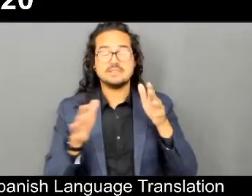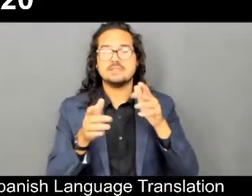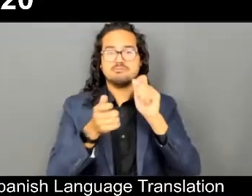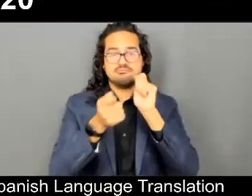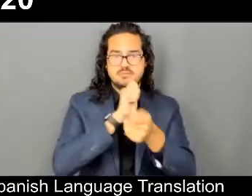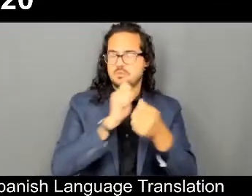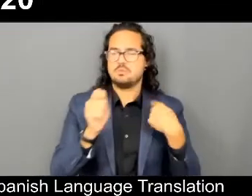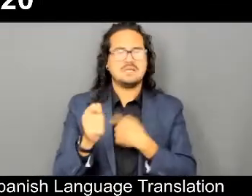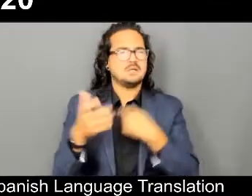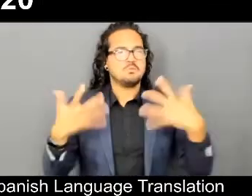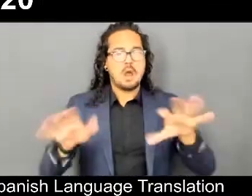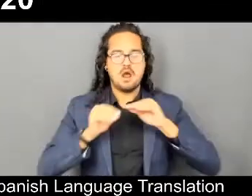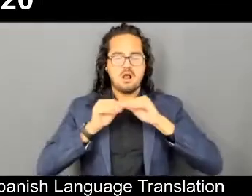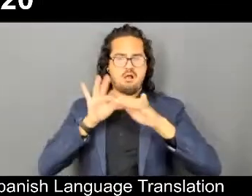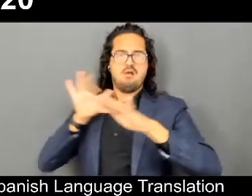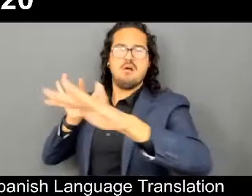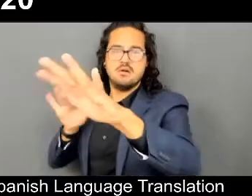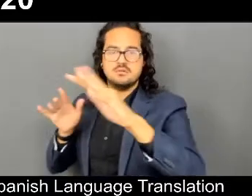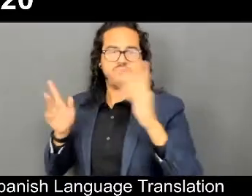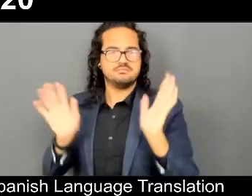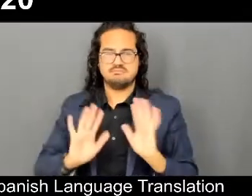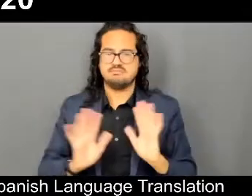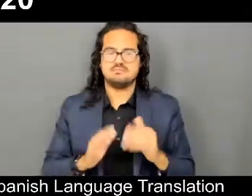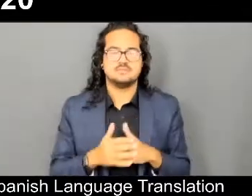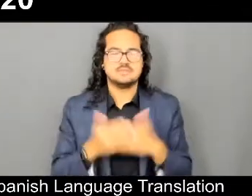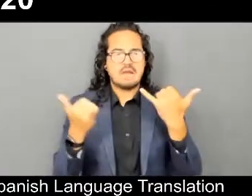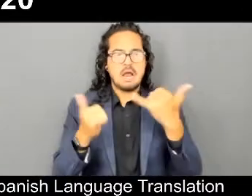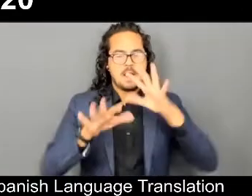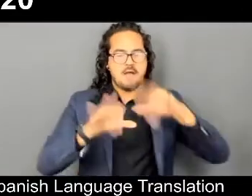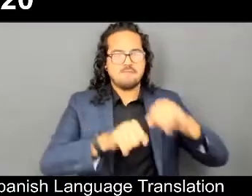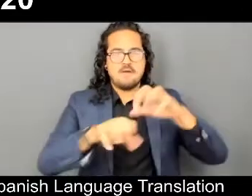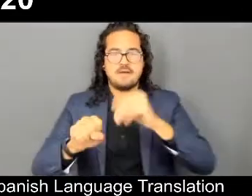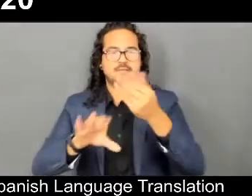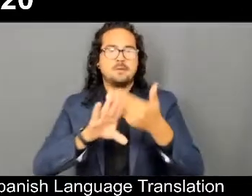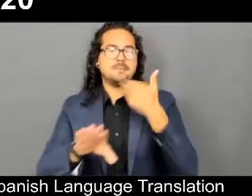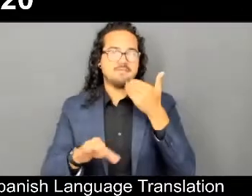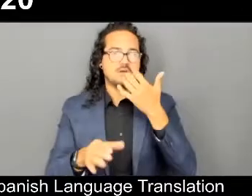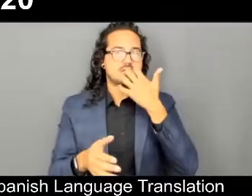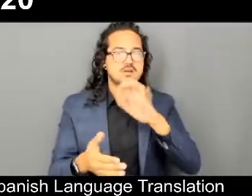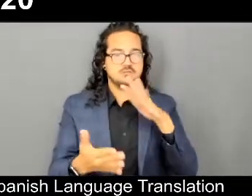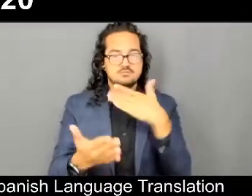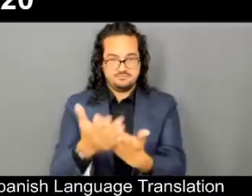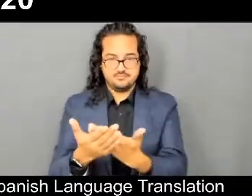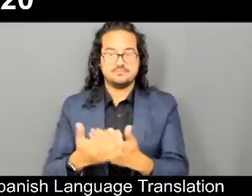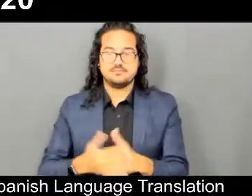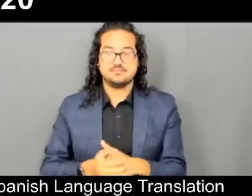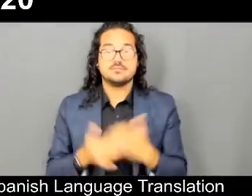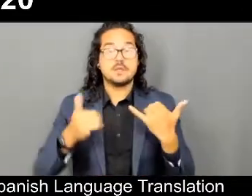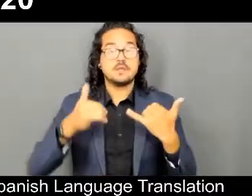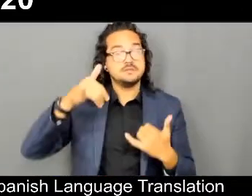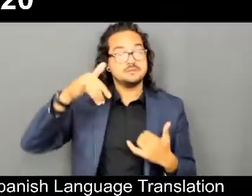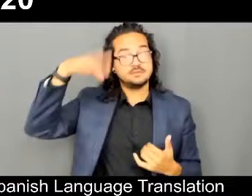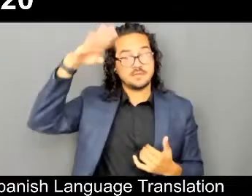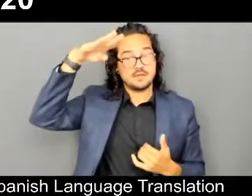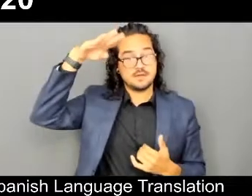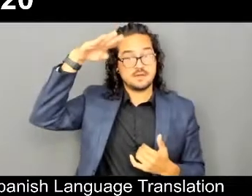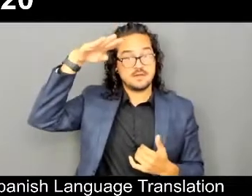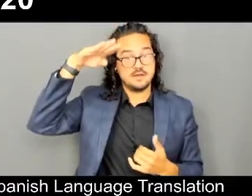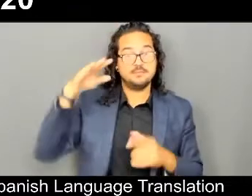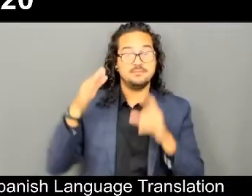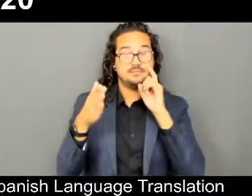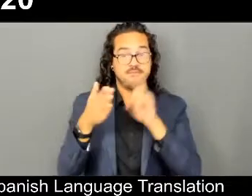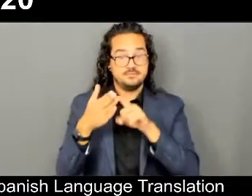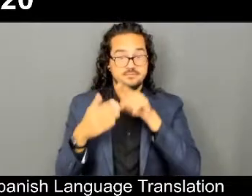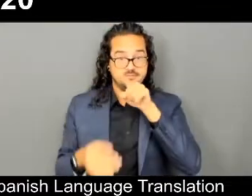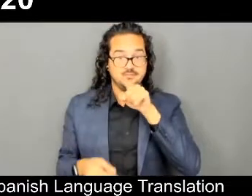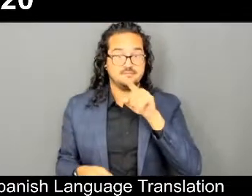around the top, we put a dozer line in, kind of went down the horse trail there from Z Ranch and then went down into Limitor